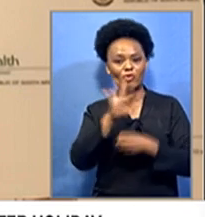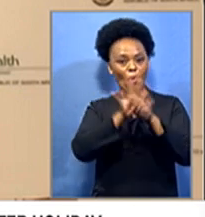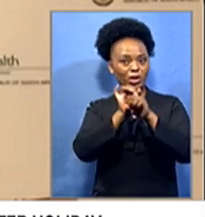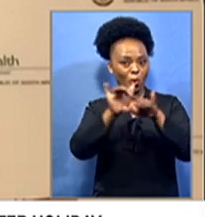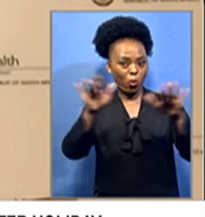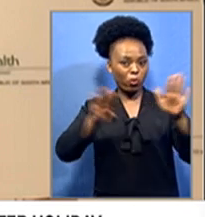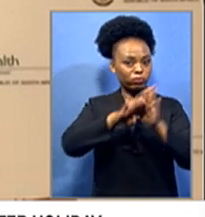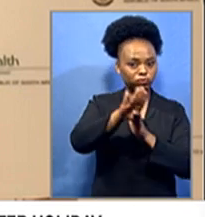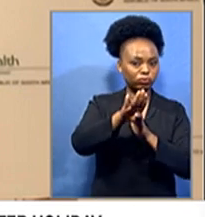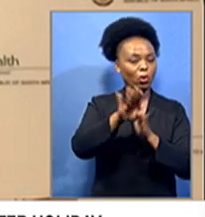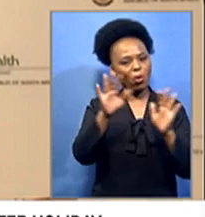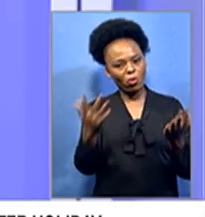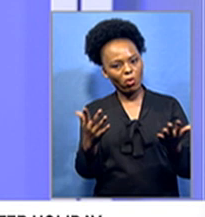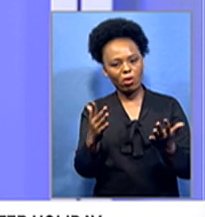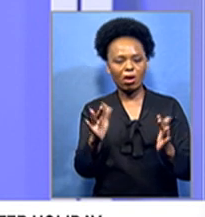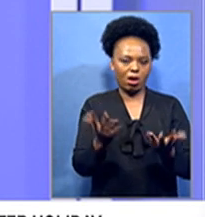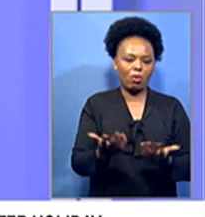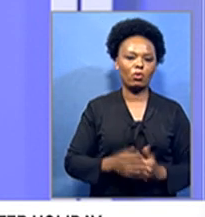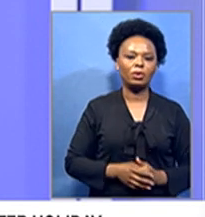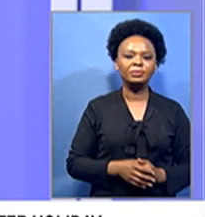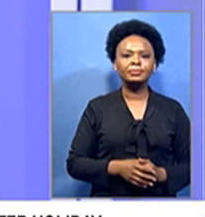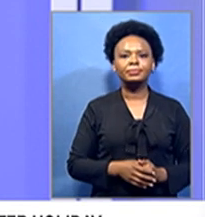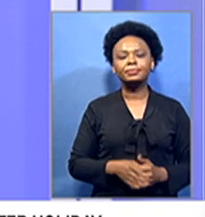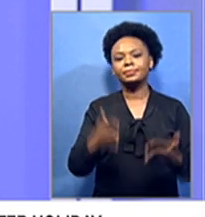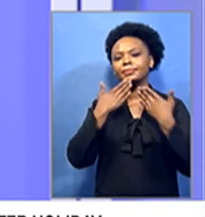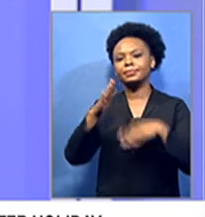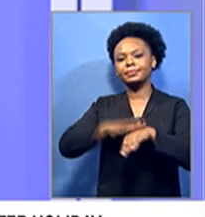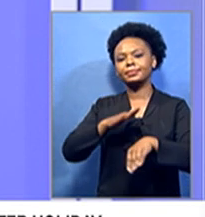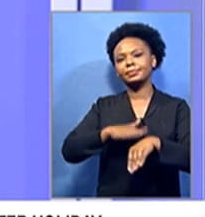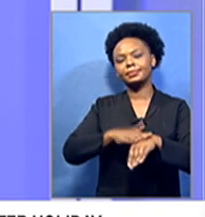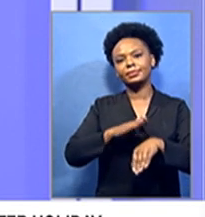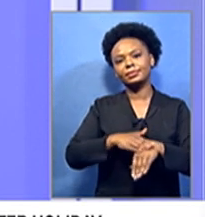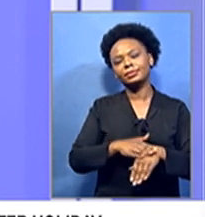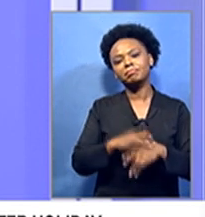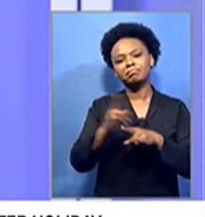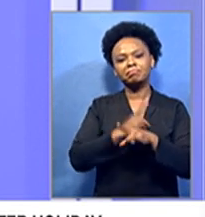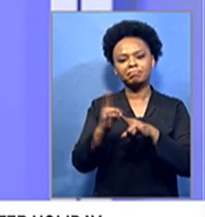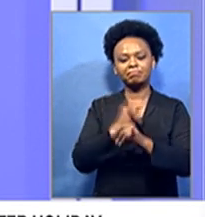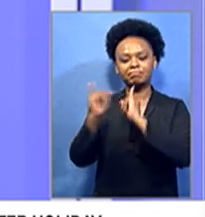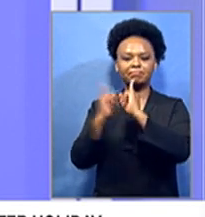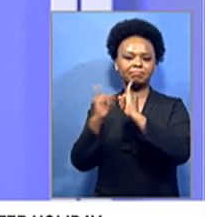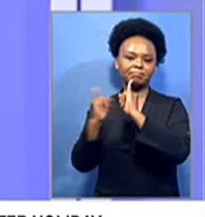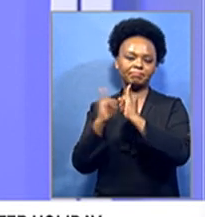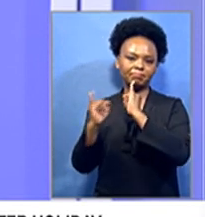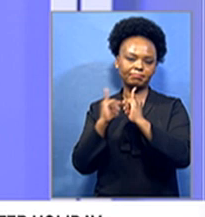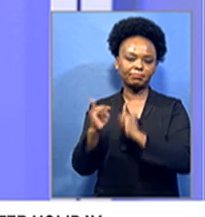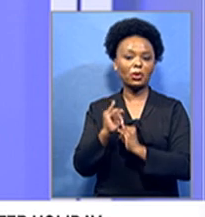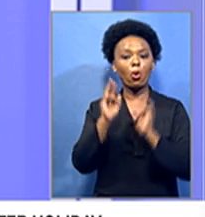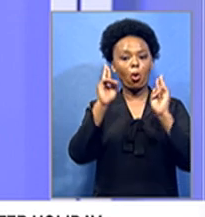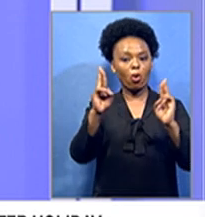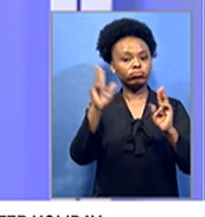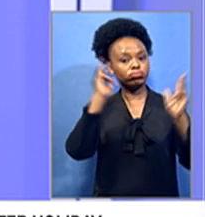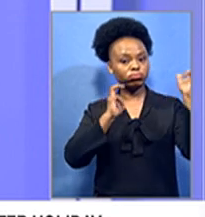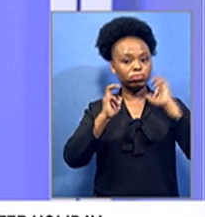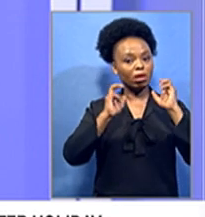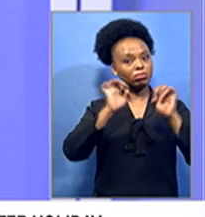immunity. Minister, thank you for your time. Thanks so much for talking to us here this morning, and I hope that some viewers got value out of that, just hearing a little